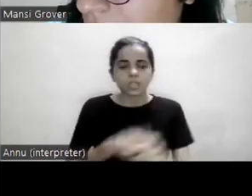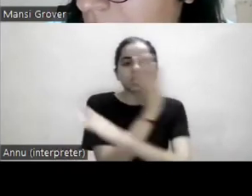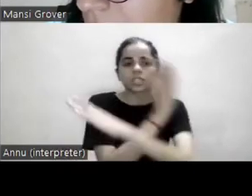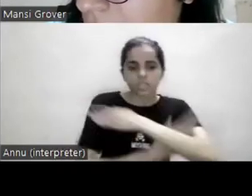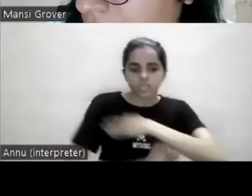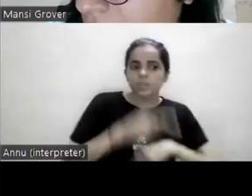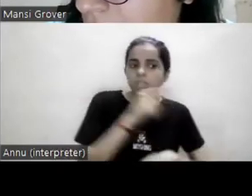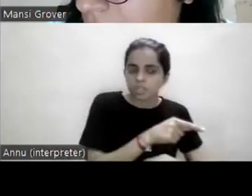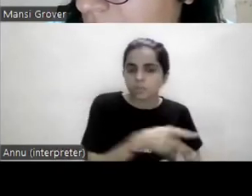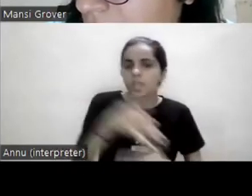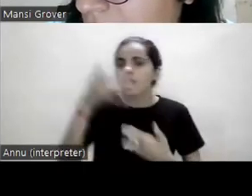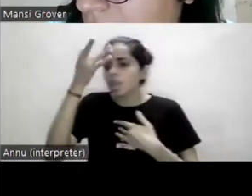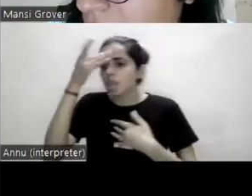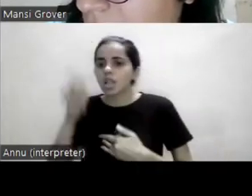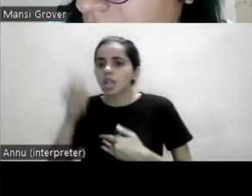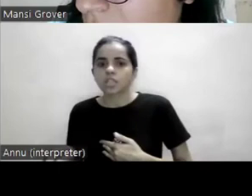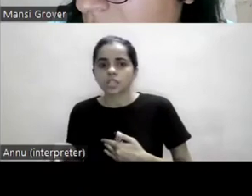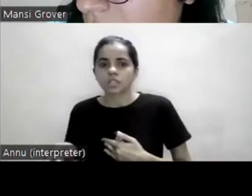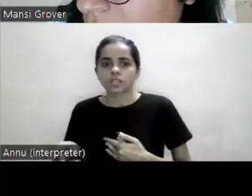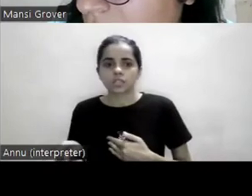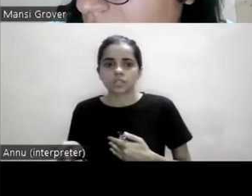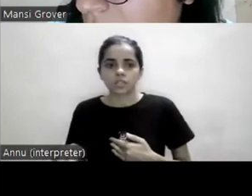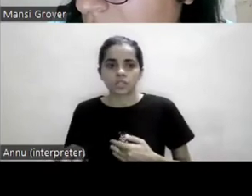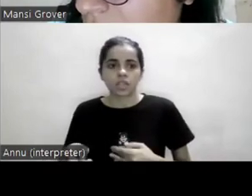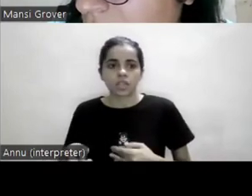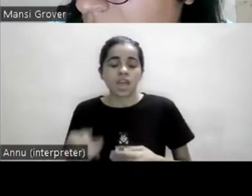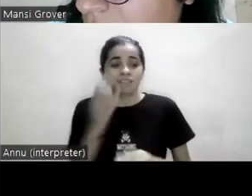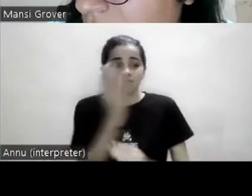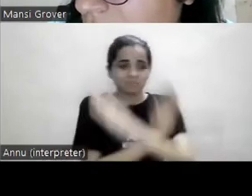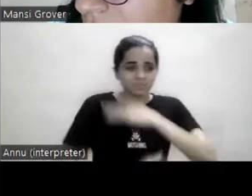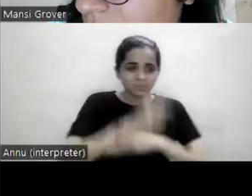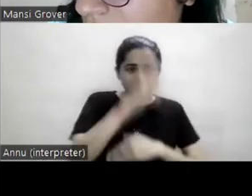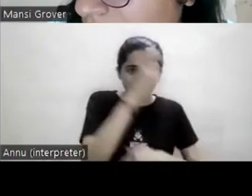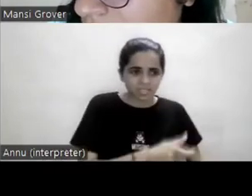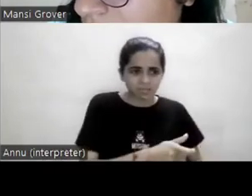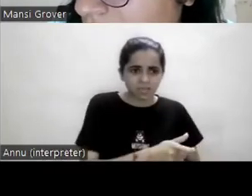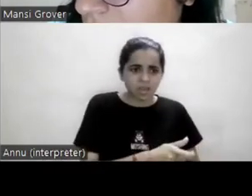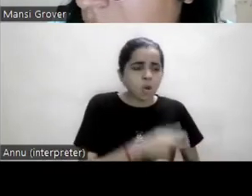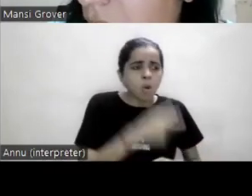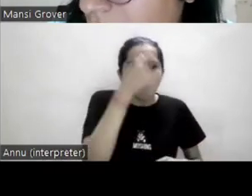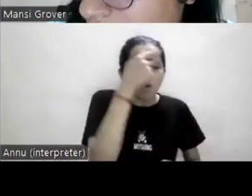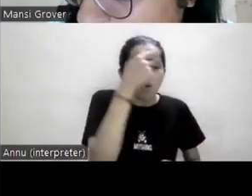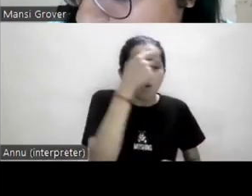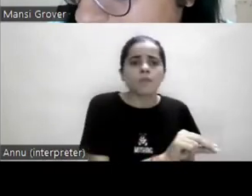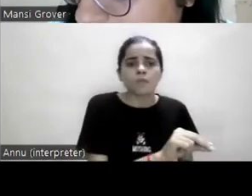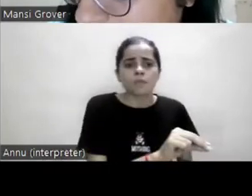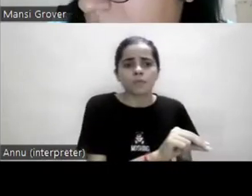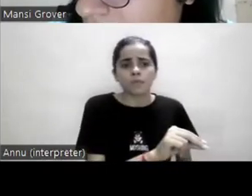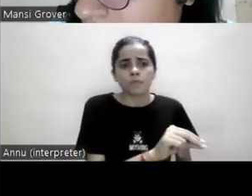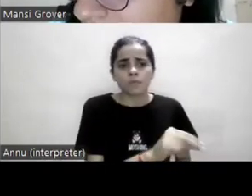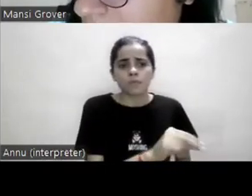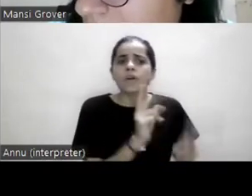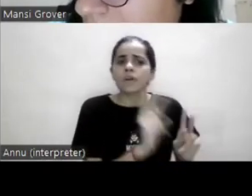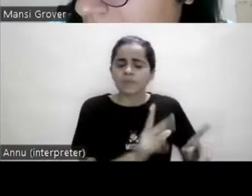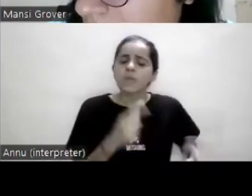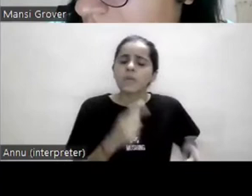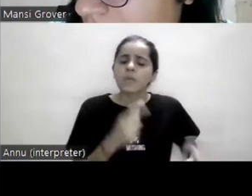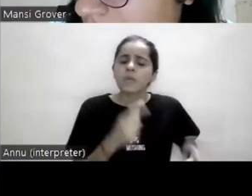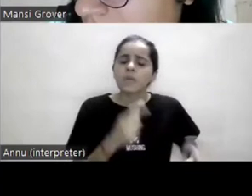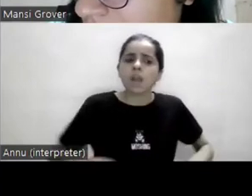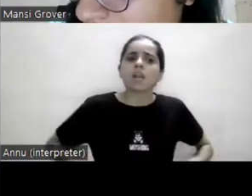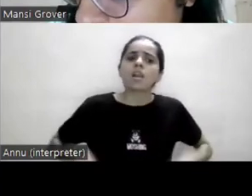this is disability. And if a person is with a disability, it is not a problem. They also have a right to